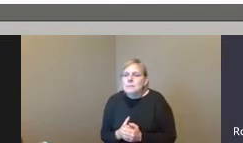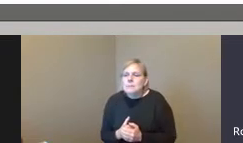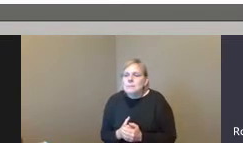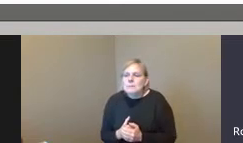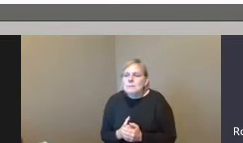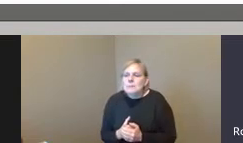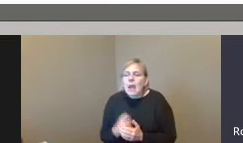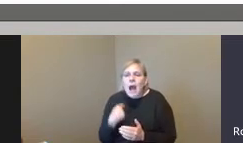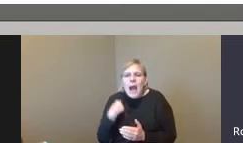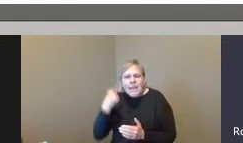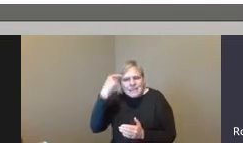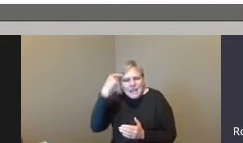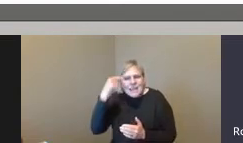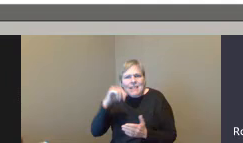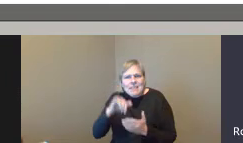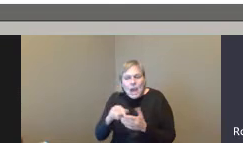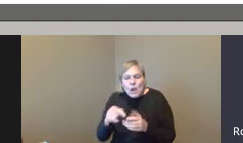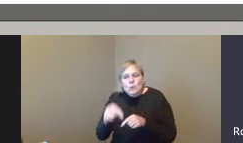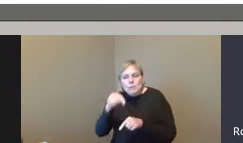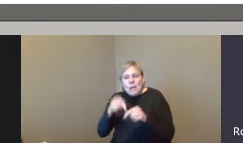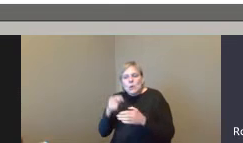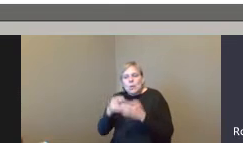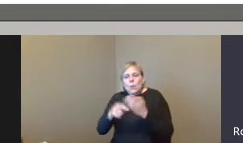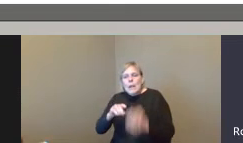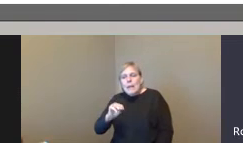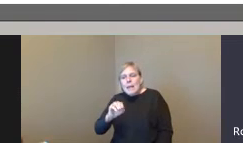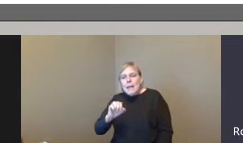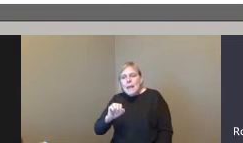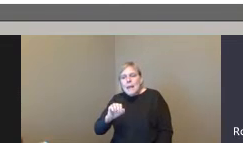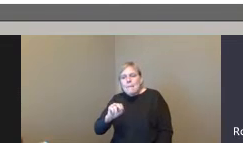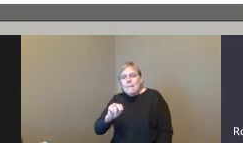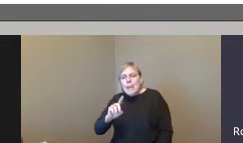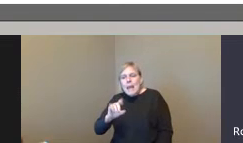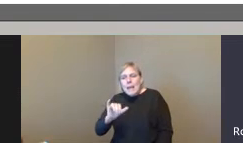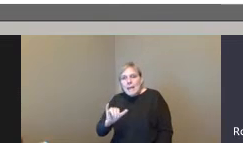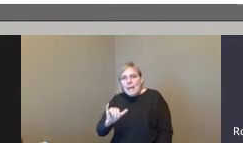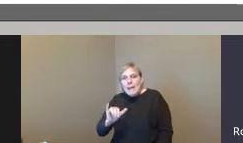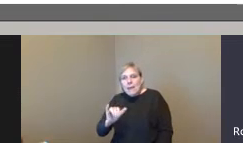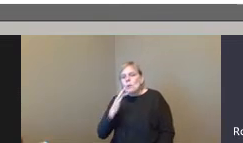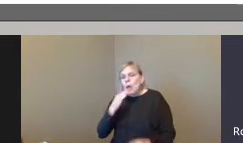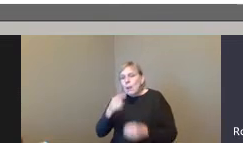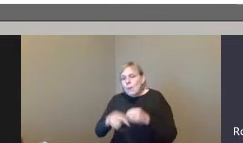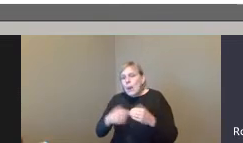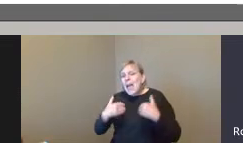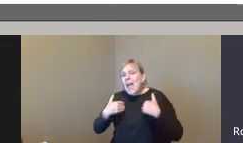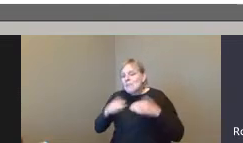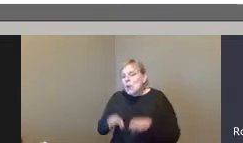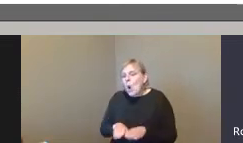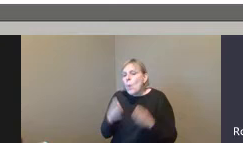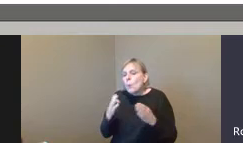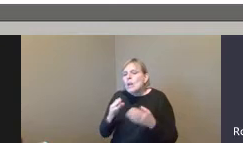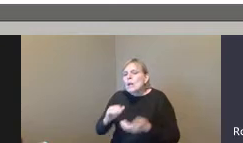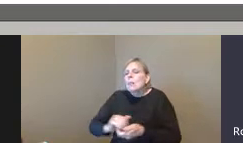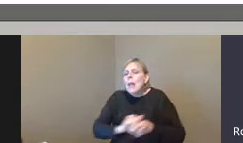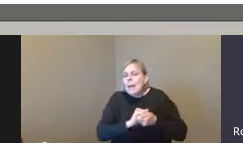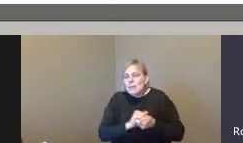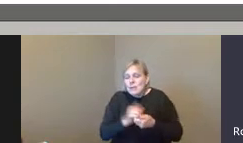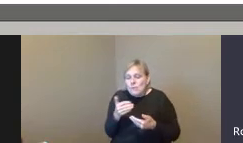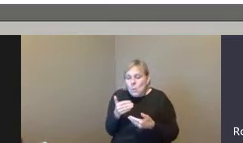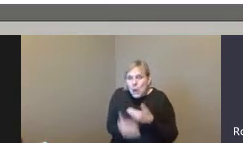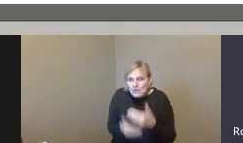So I think it gets back to what Mandy was talking about in terms of having an open and collaborative